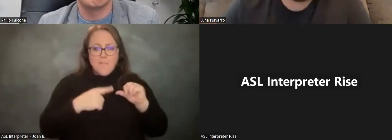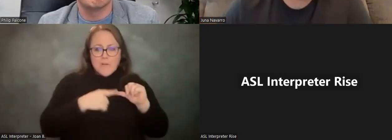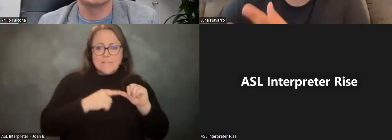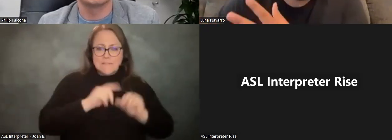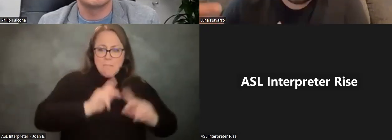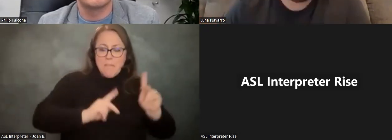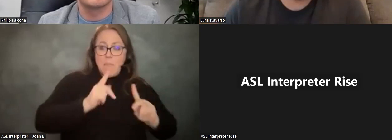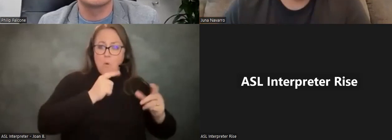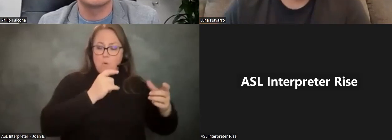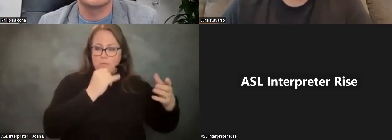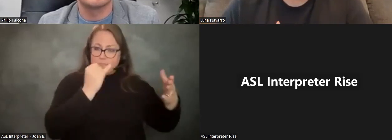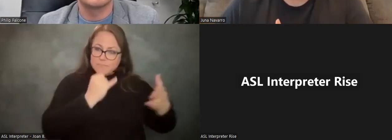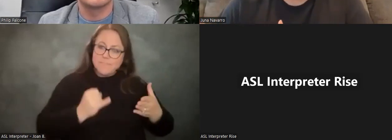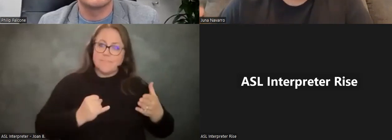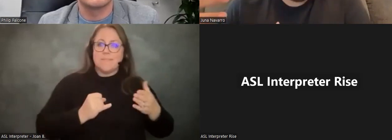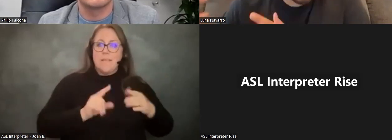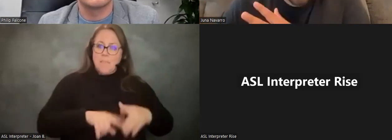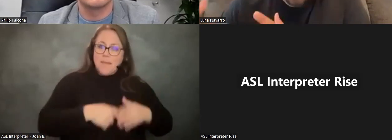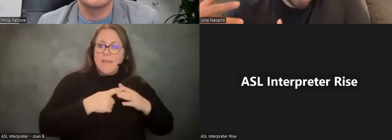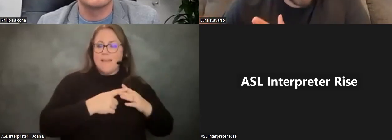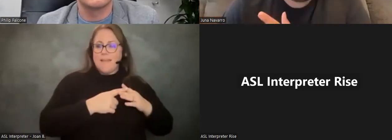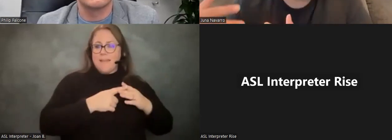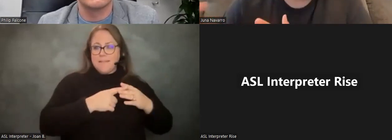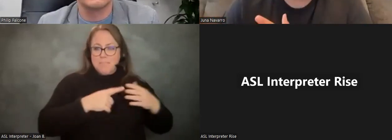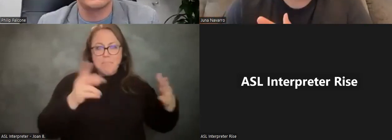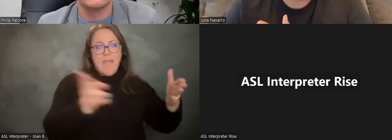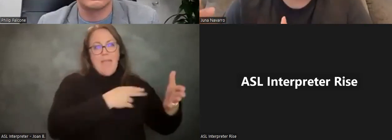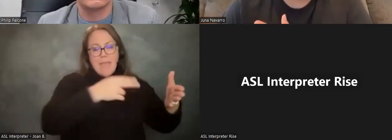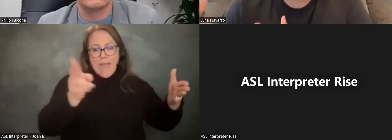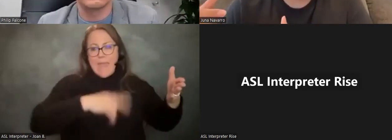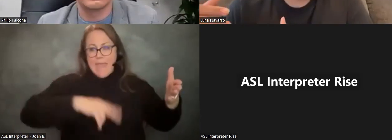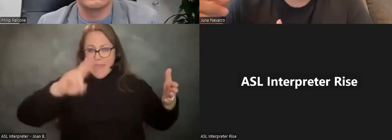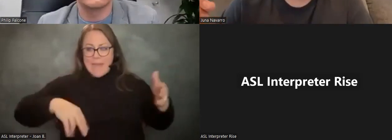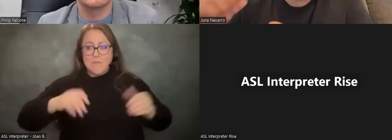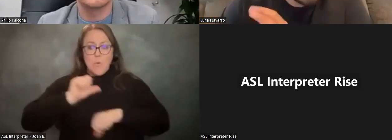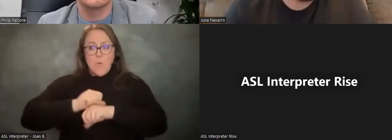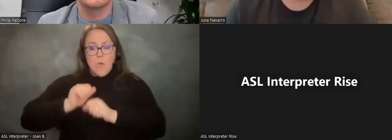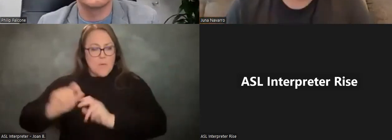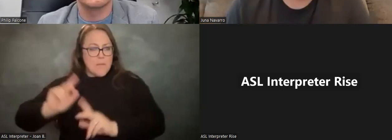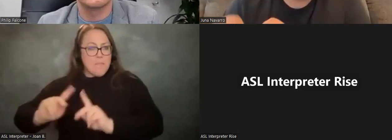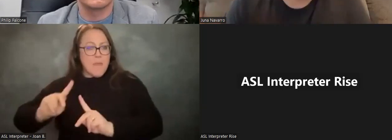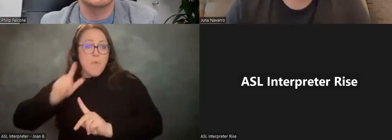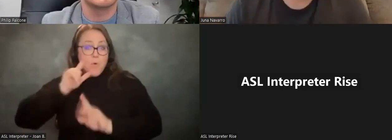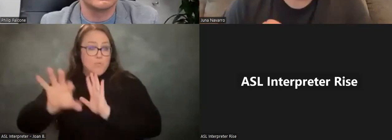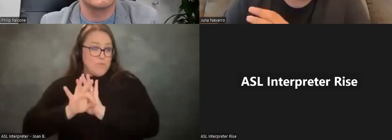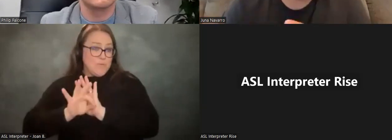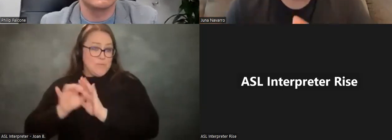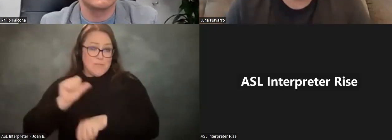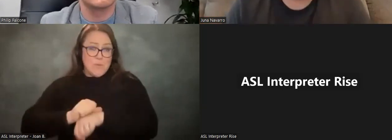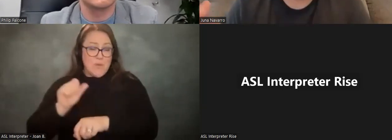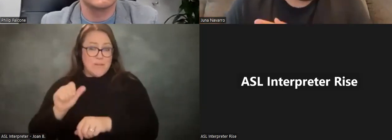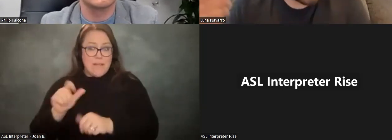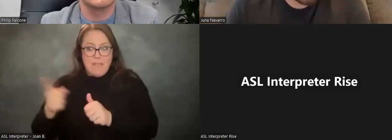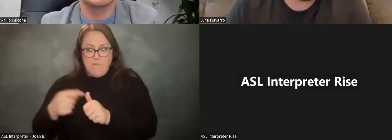mural making or art making to just work with the institutions that were choosing to work with artists in the first place, like took the risk